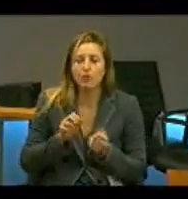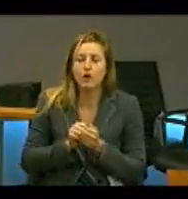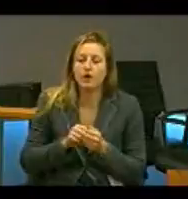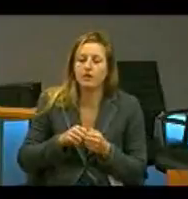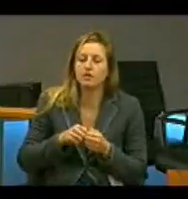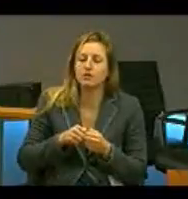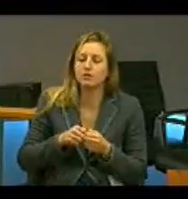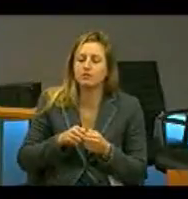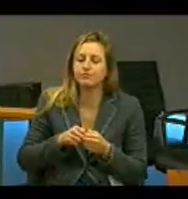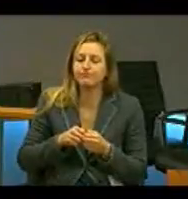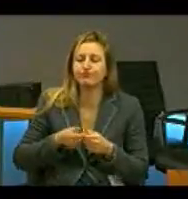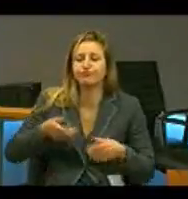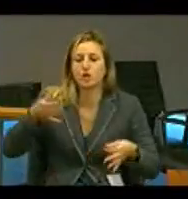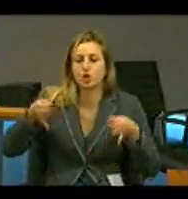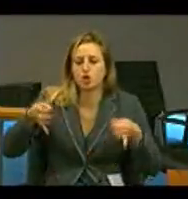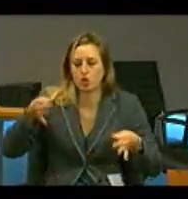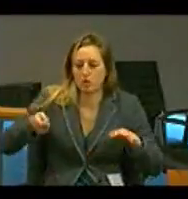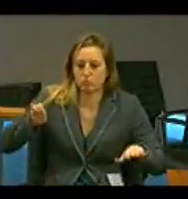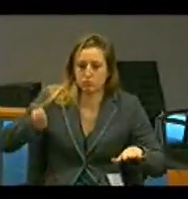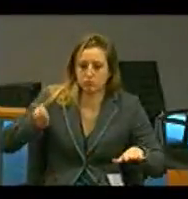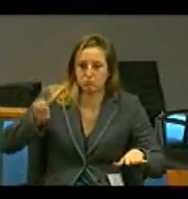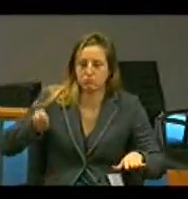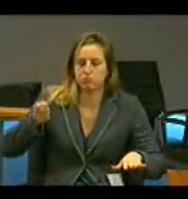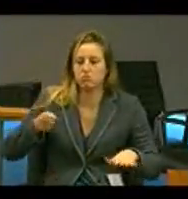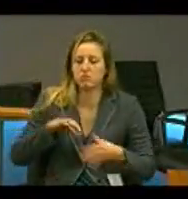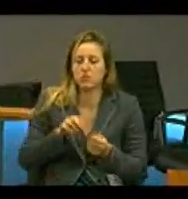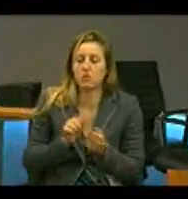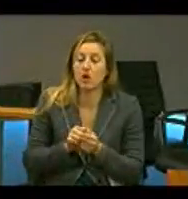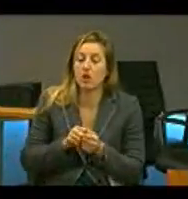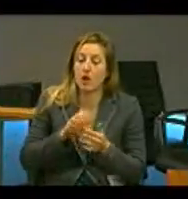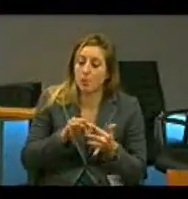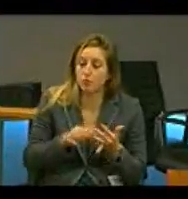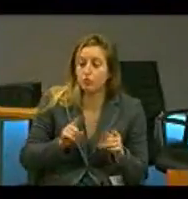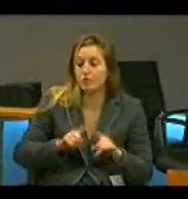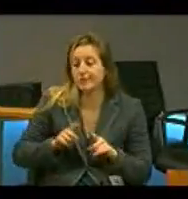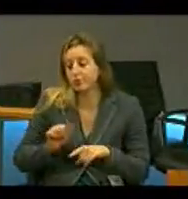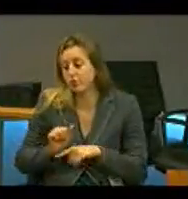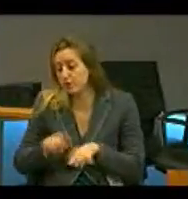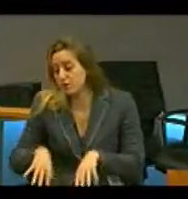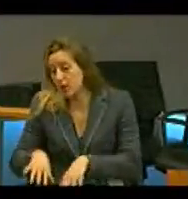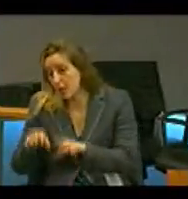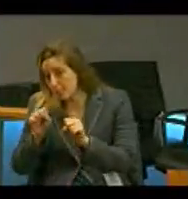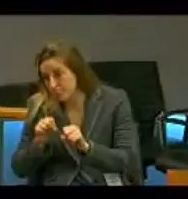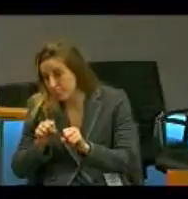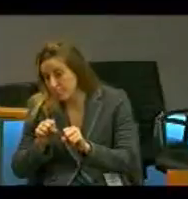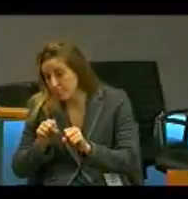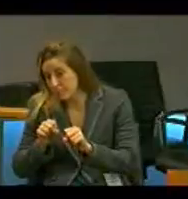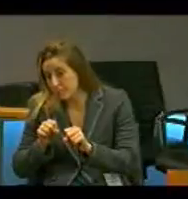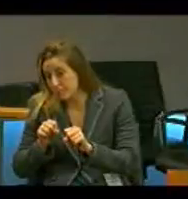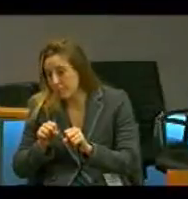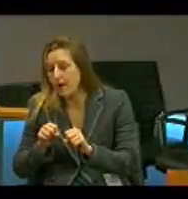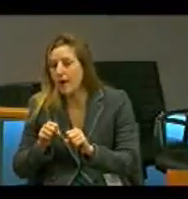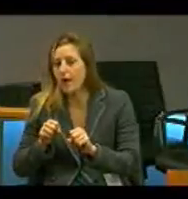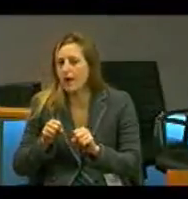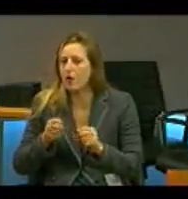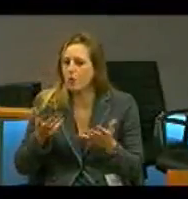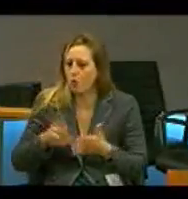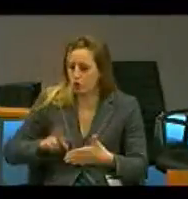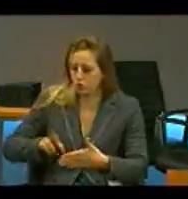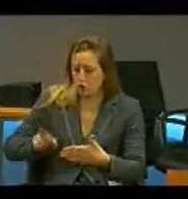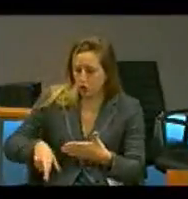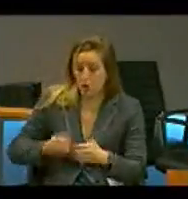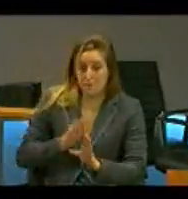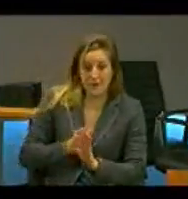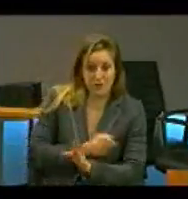jurisdictions where these options and different trainings have taken place and the result from before